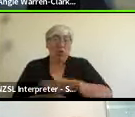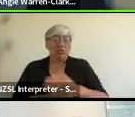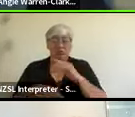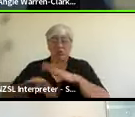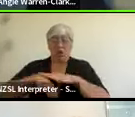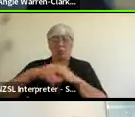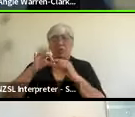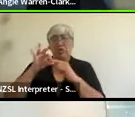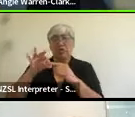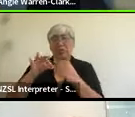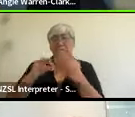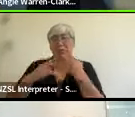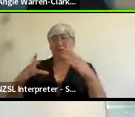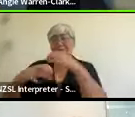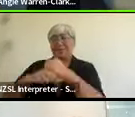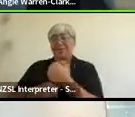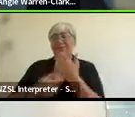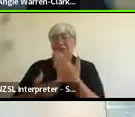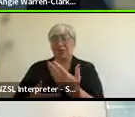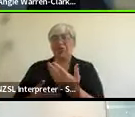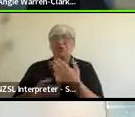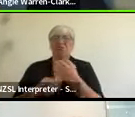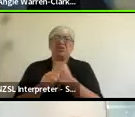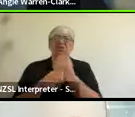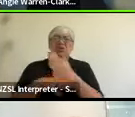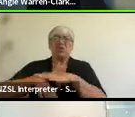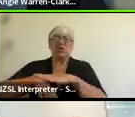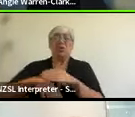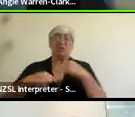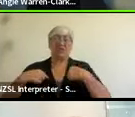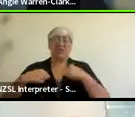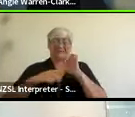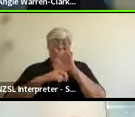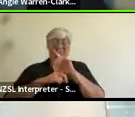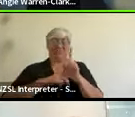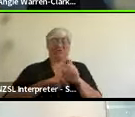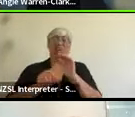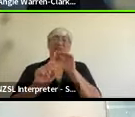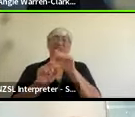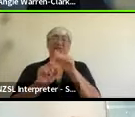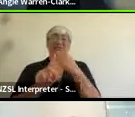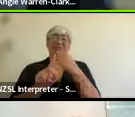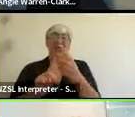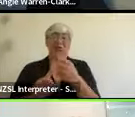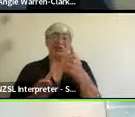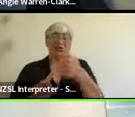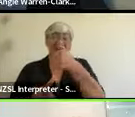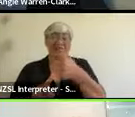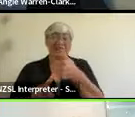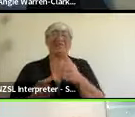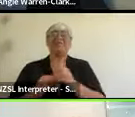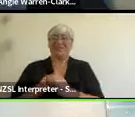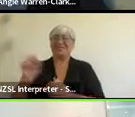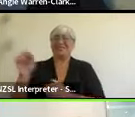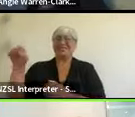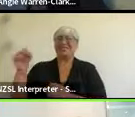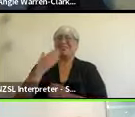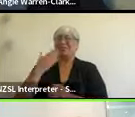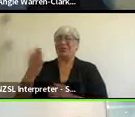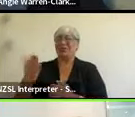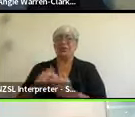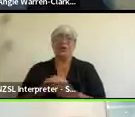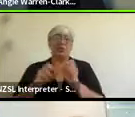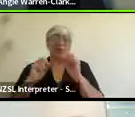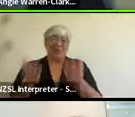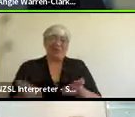questions, please do so. I'll let you know at 10 minutes. Is that helpful? It is. Okay, thank you, Joe.